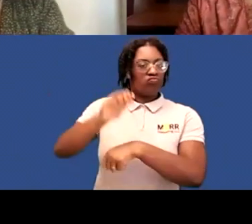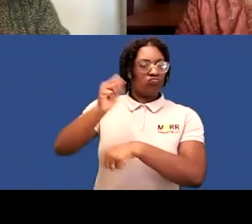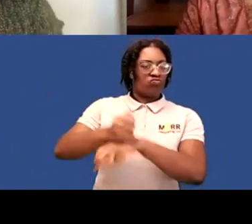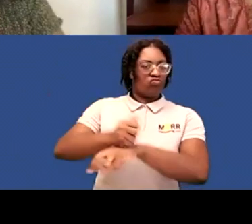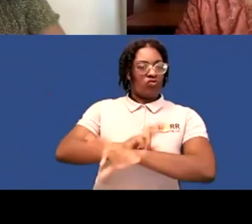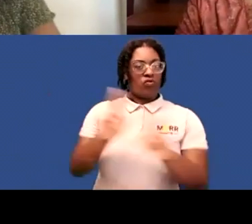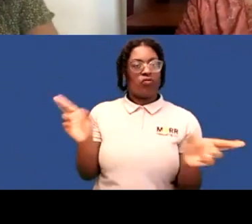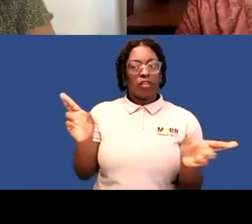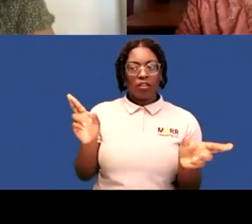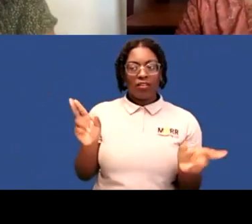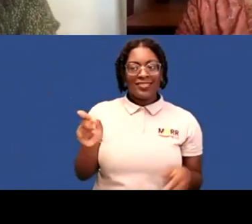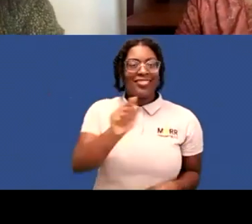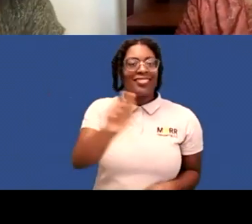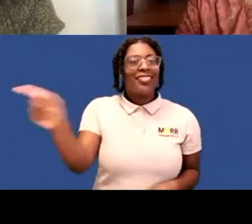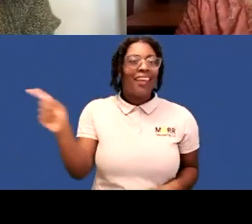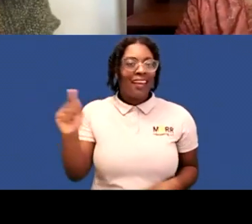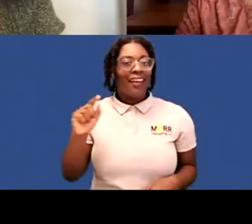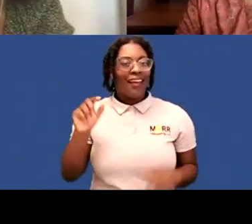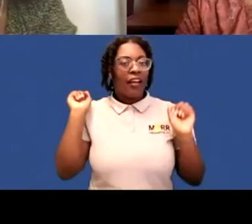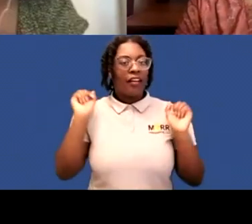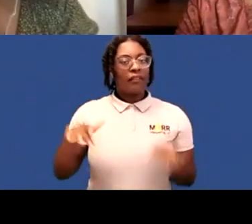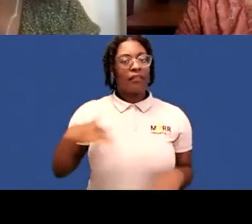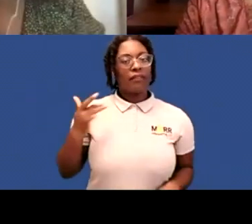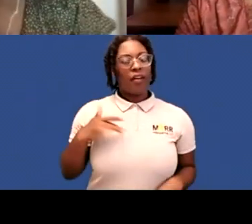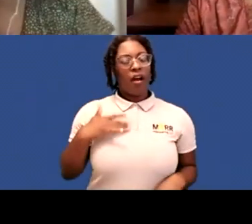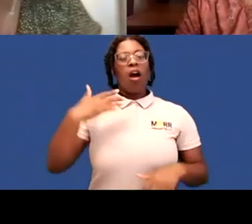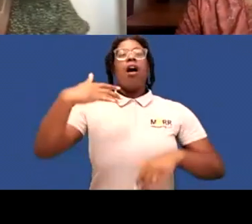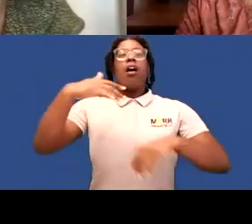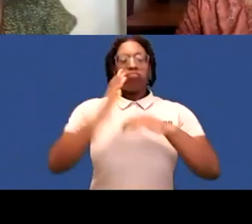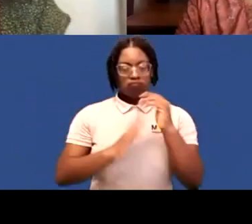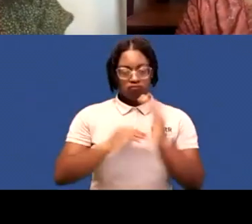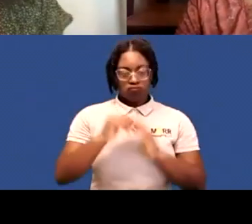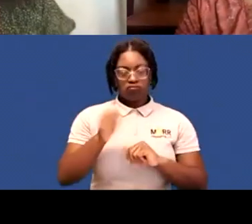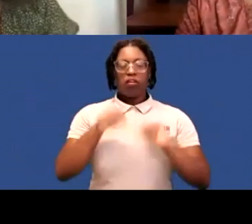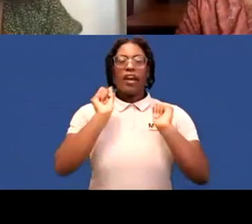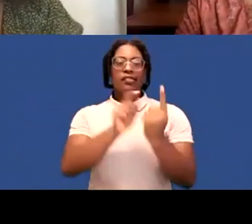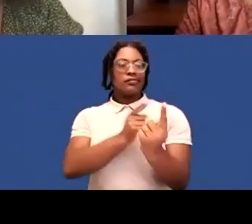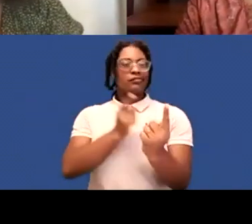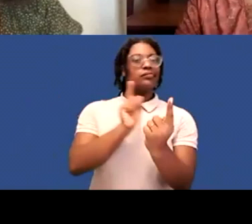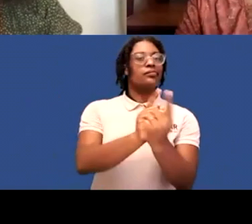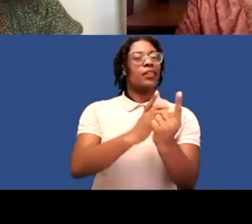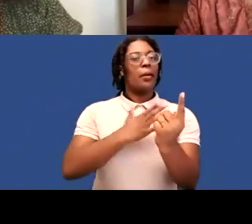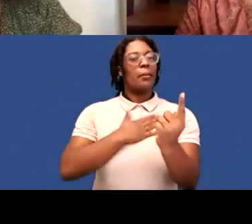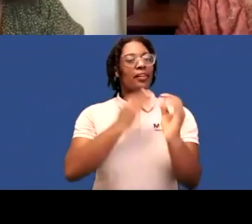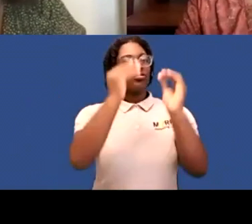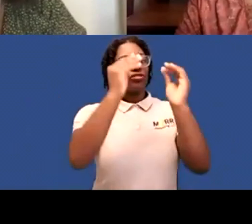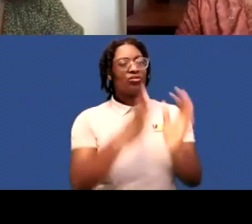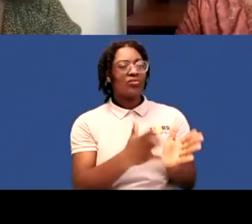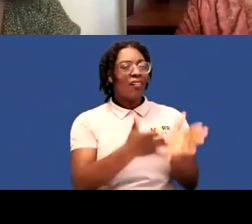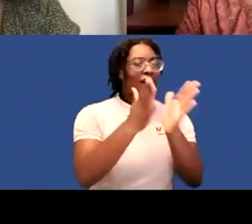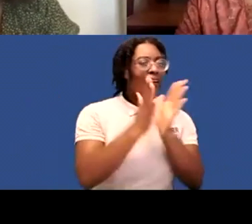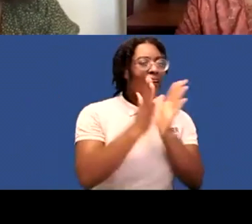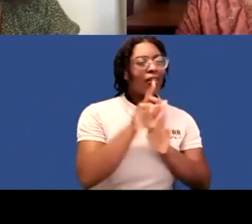open and they're wide open to you, that's where all the room is. It's over 90% that you filter through your emotion.